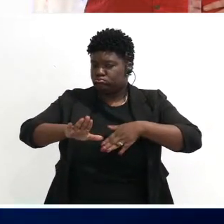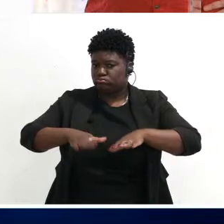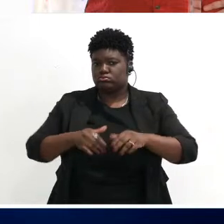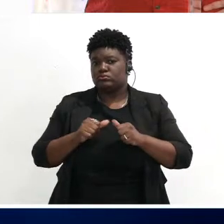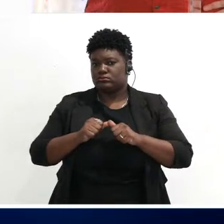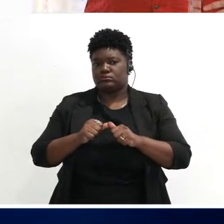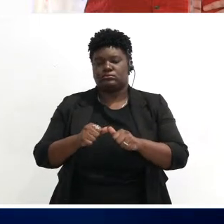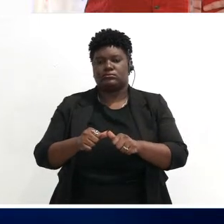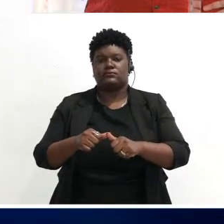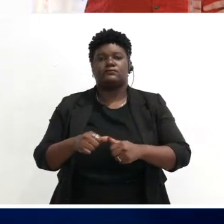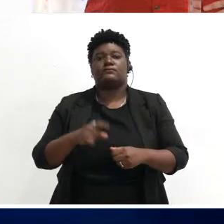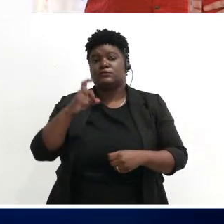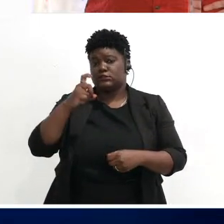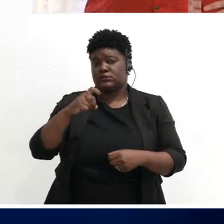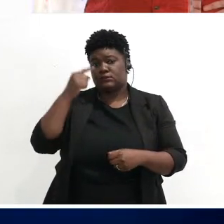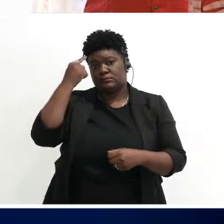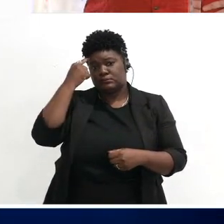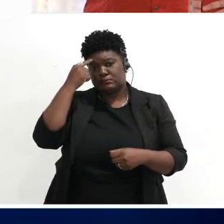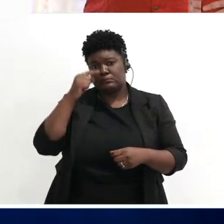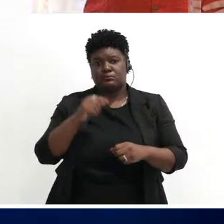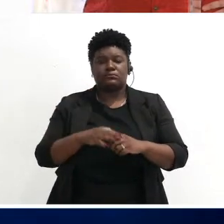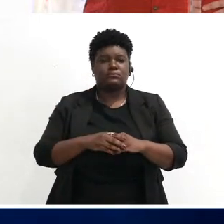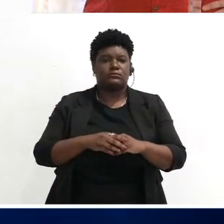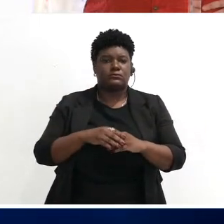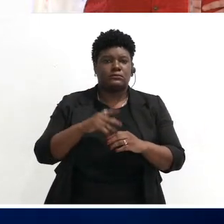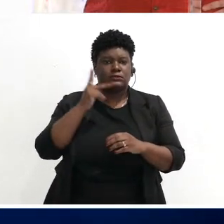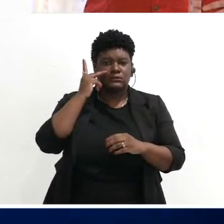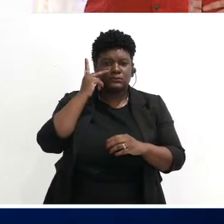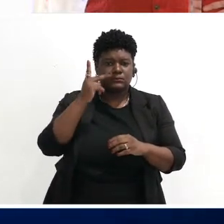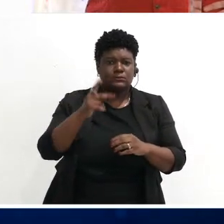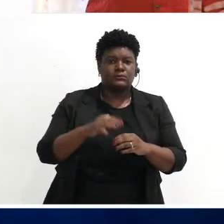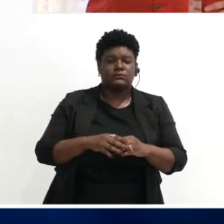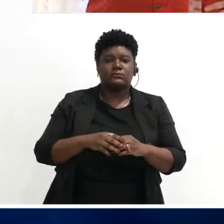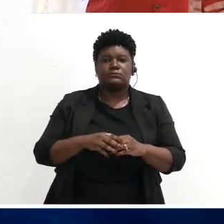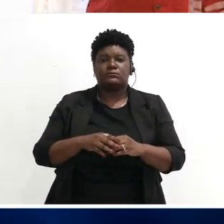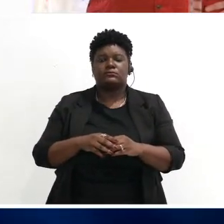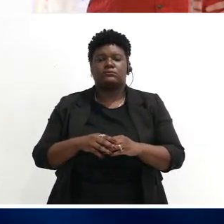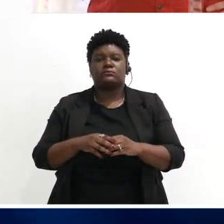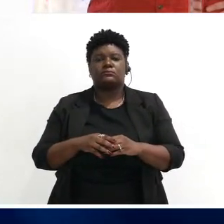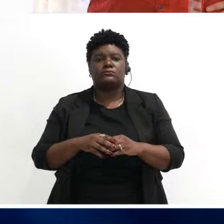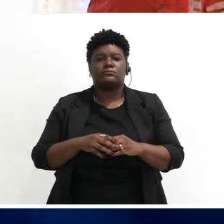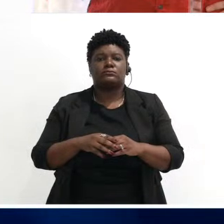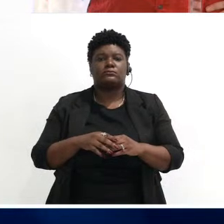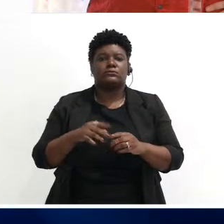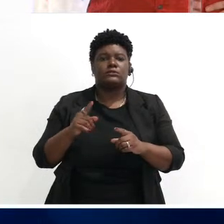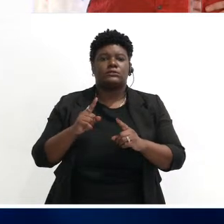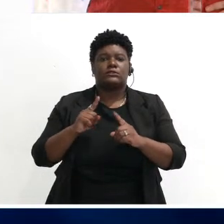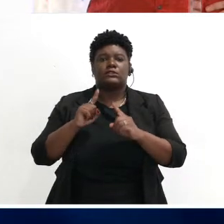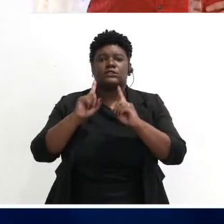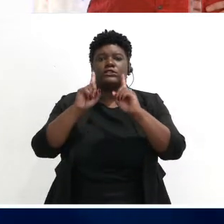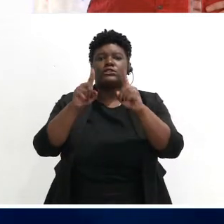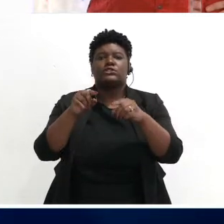acceleration or orientation or acoustic waves, etc.